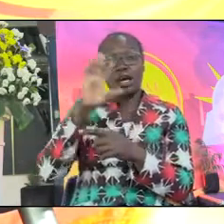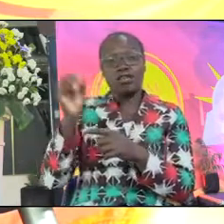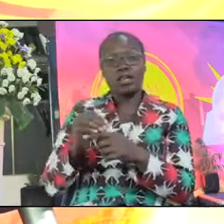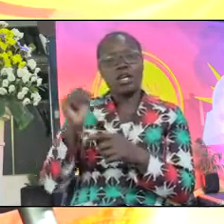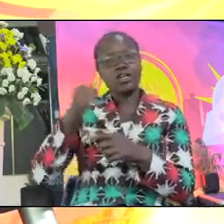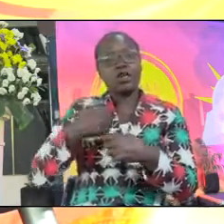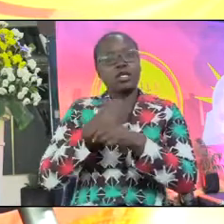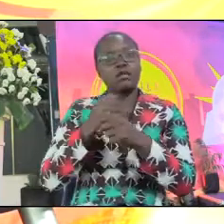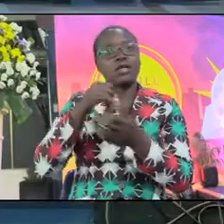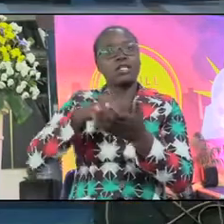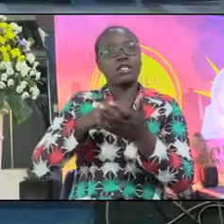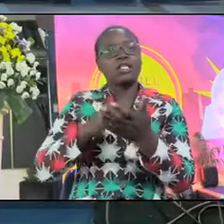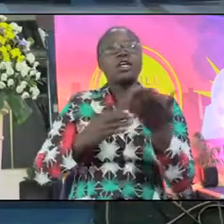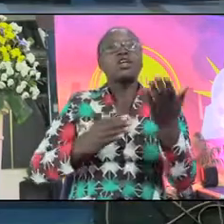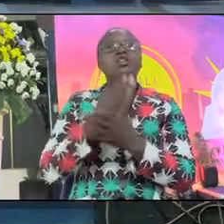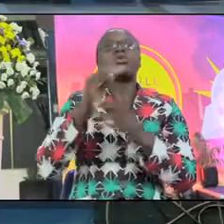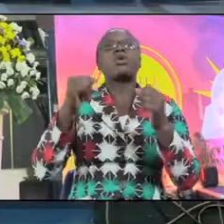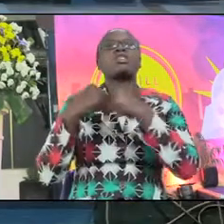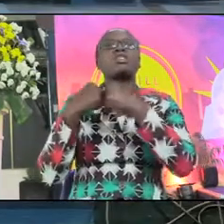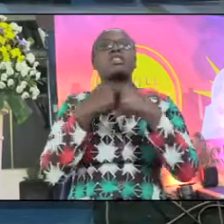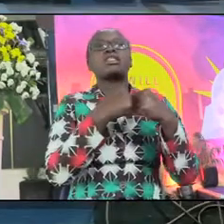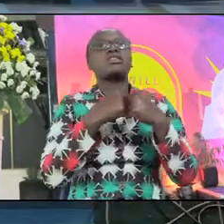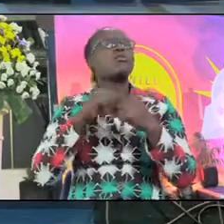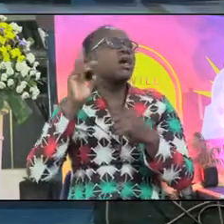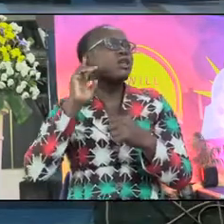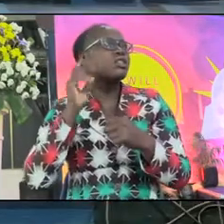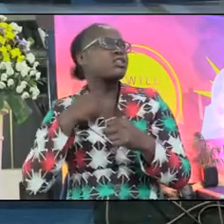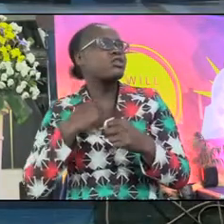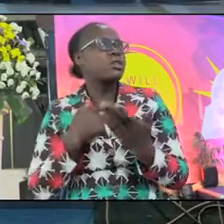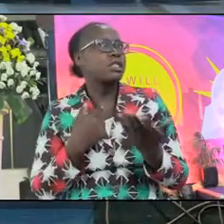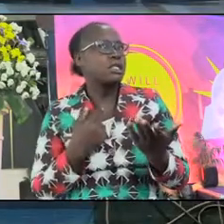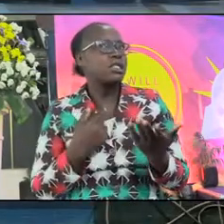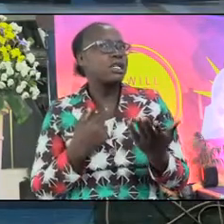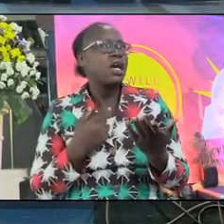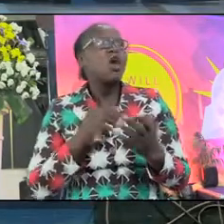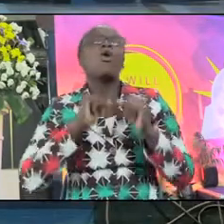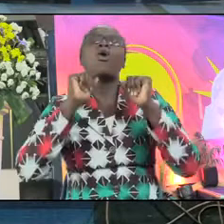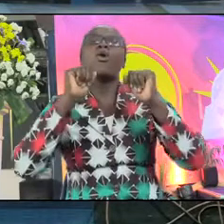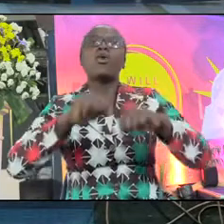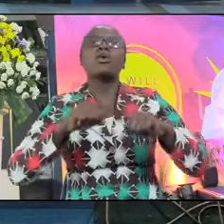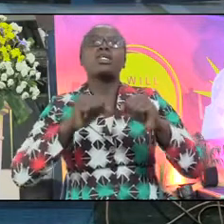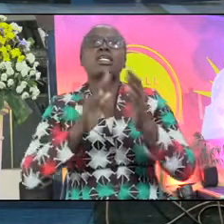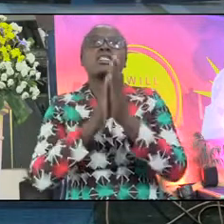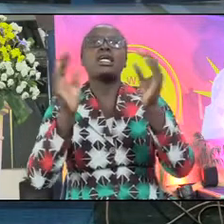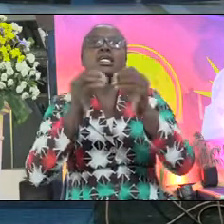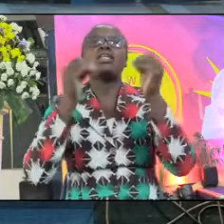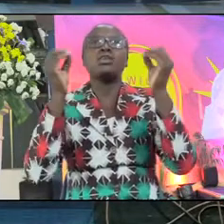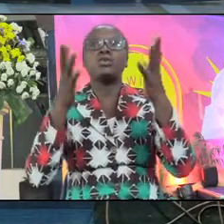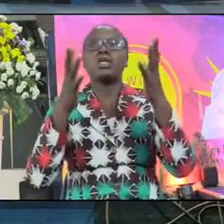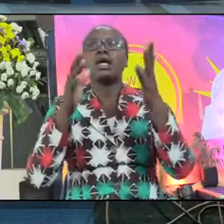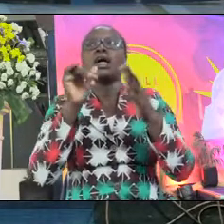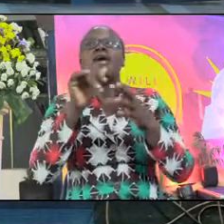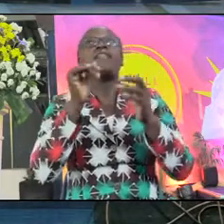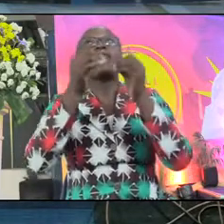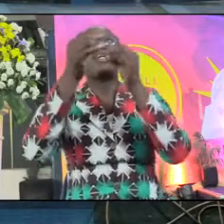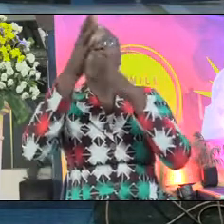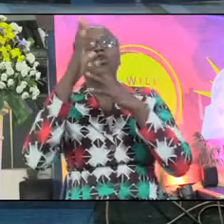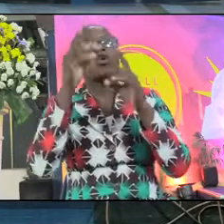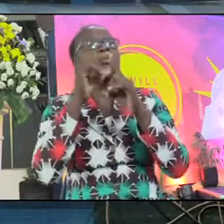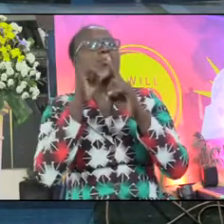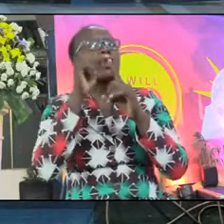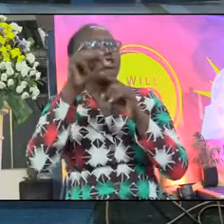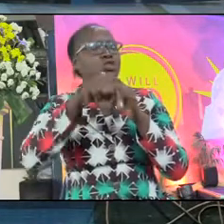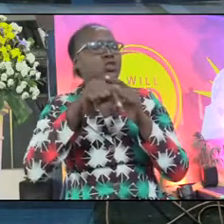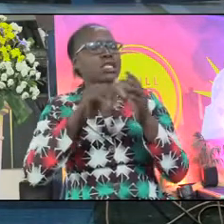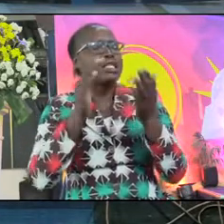can make it with what's left. Are you listening to me? Oh yes, hallelujah, yes. That's God's word